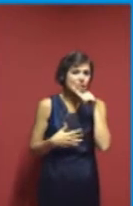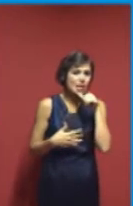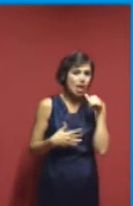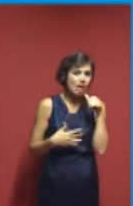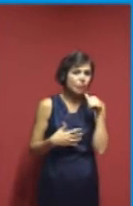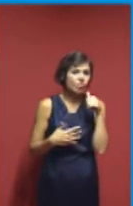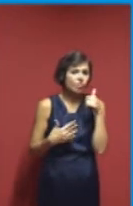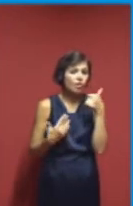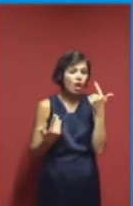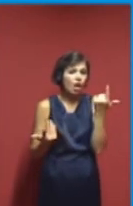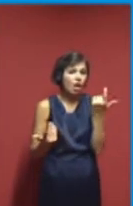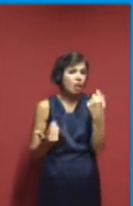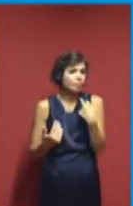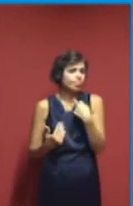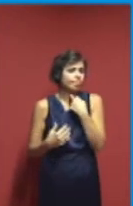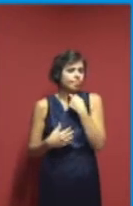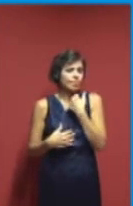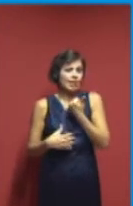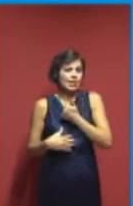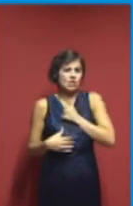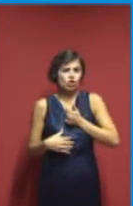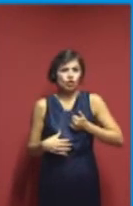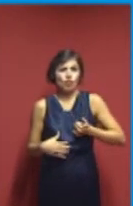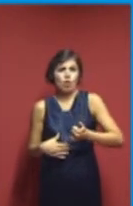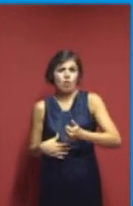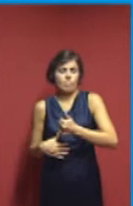we're in. But there's one important